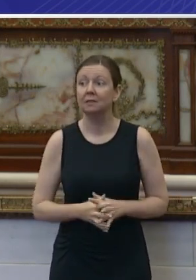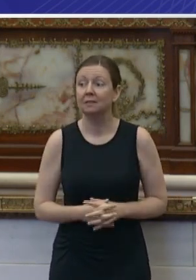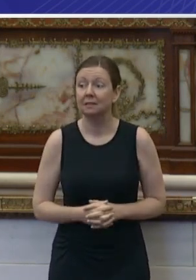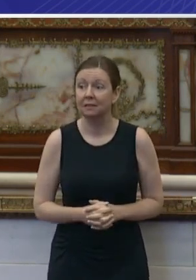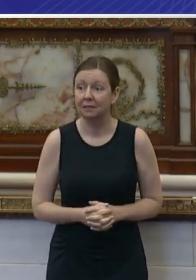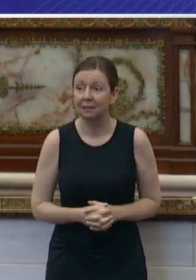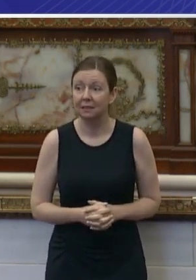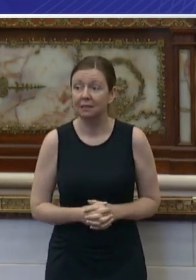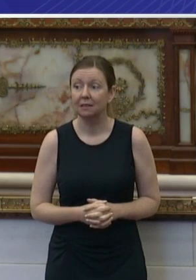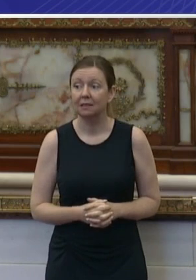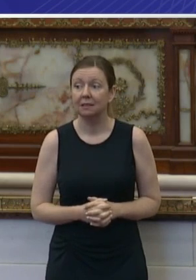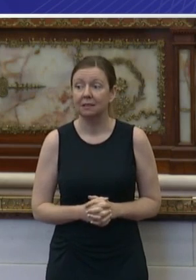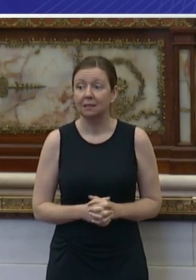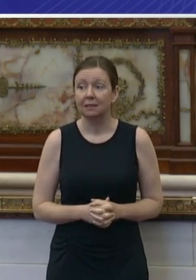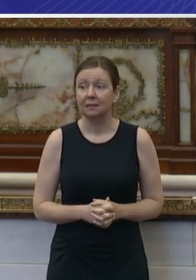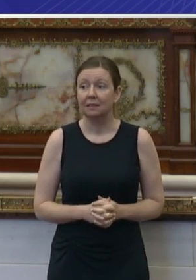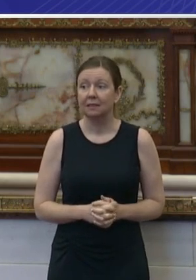Okay.